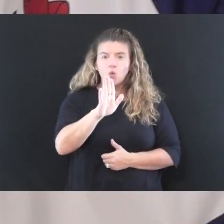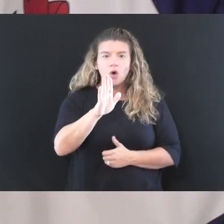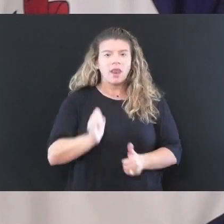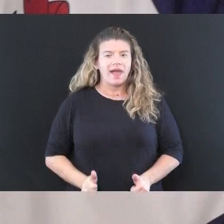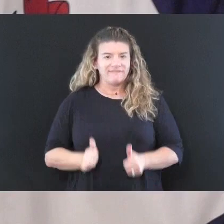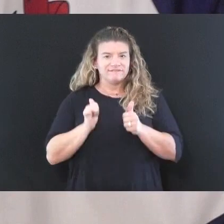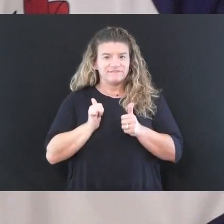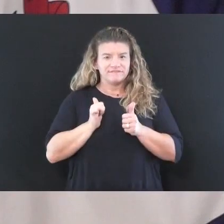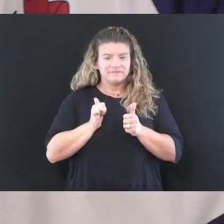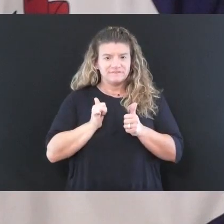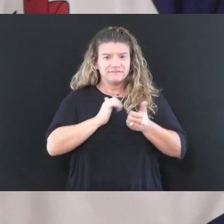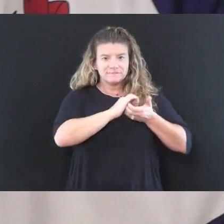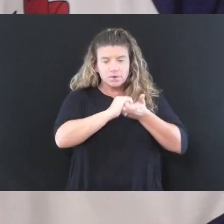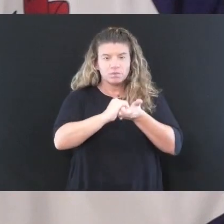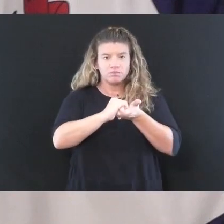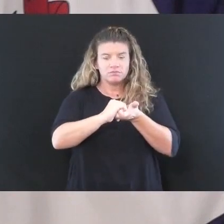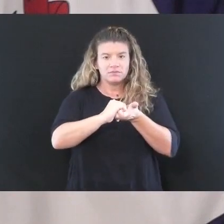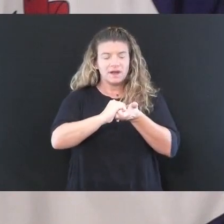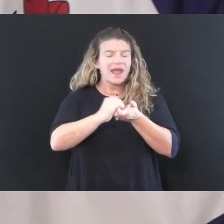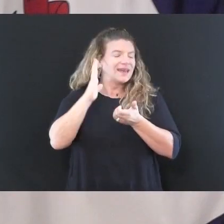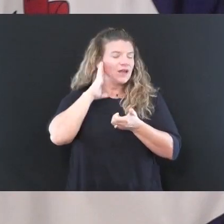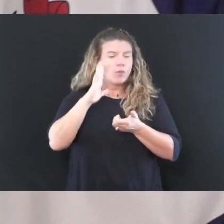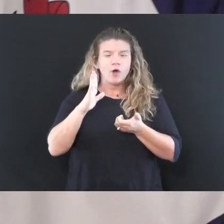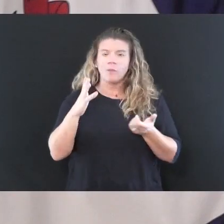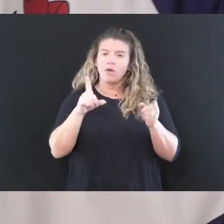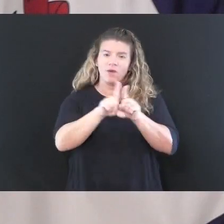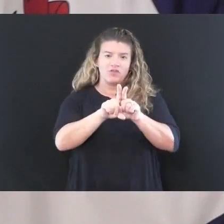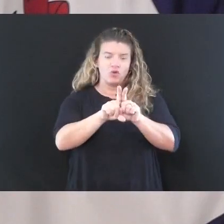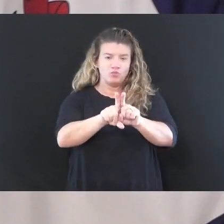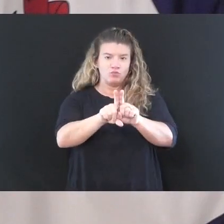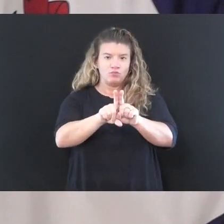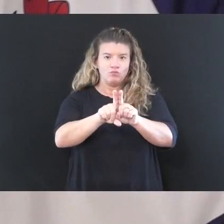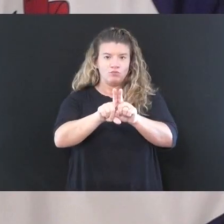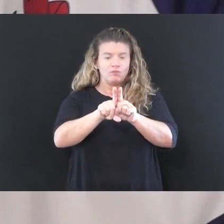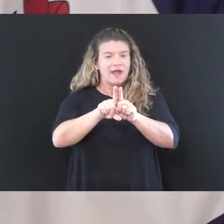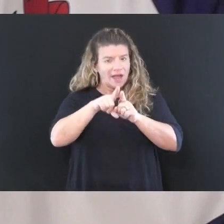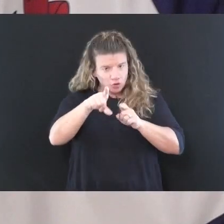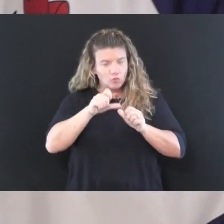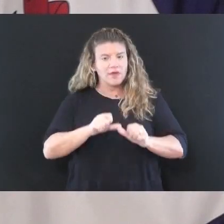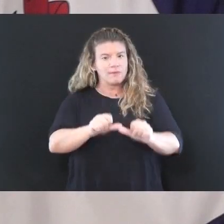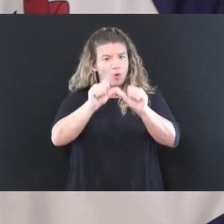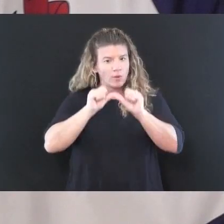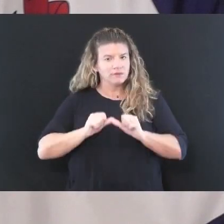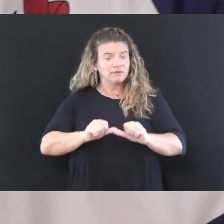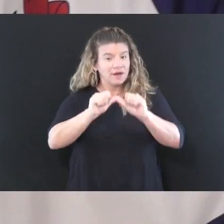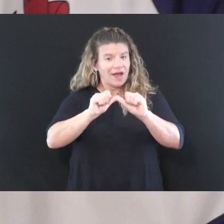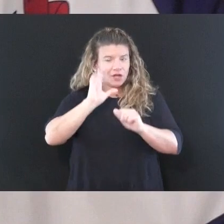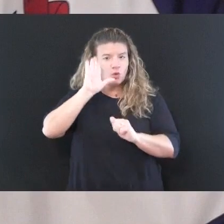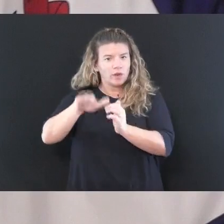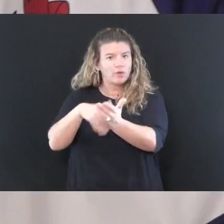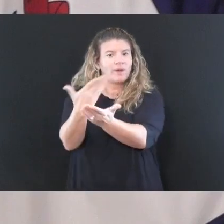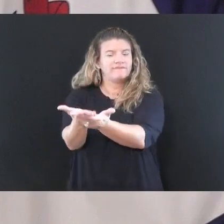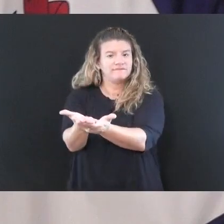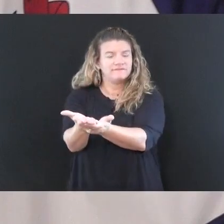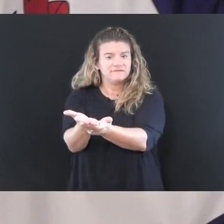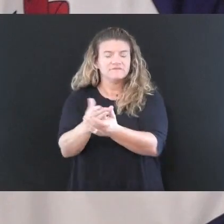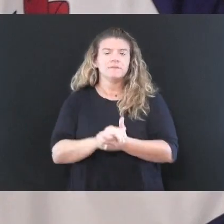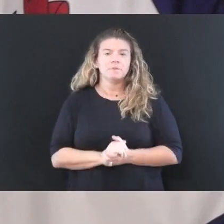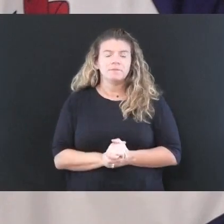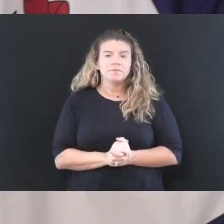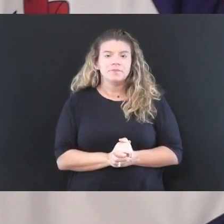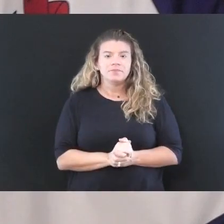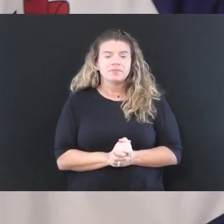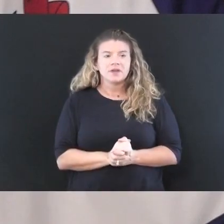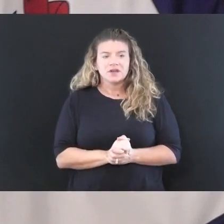be with you. And you just keep climbing, and we'll get there. And so I